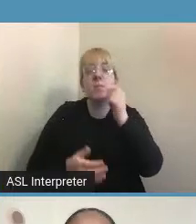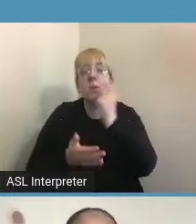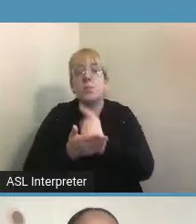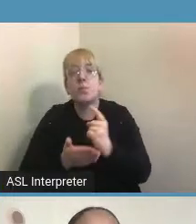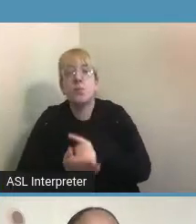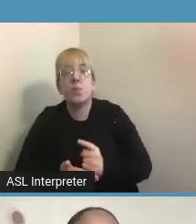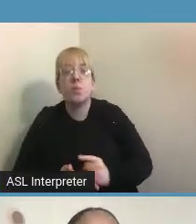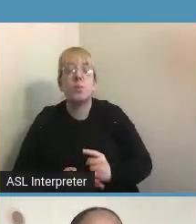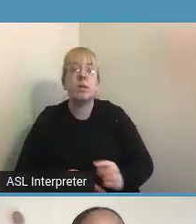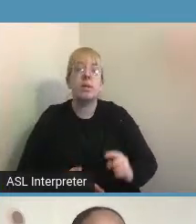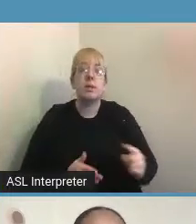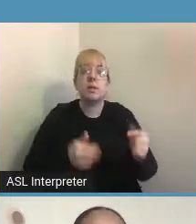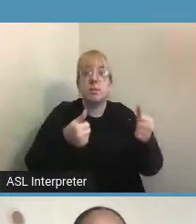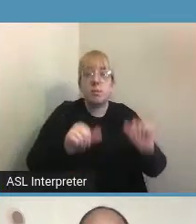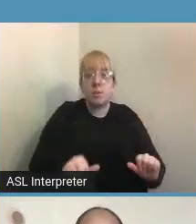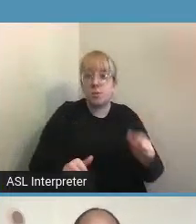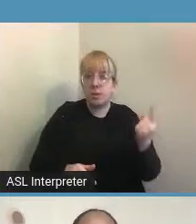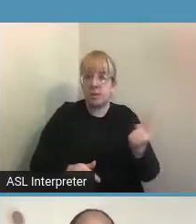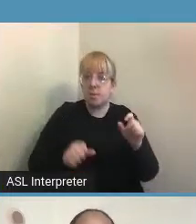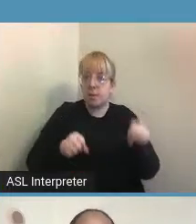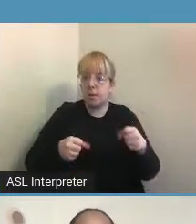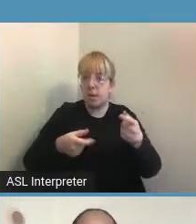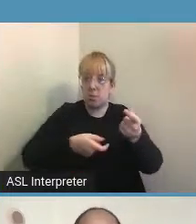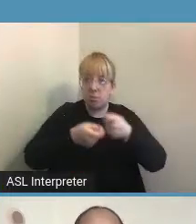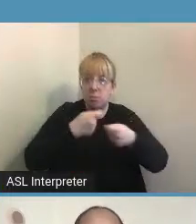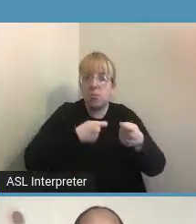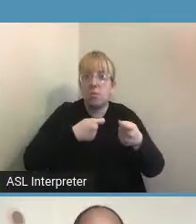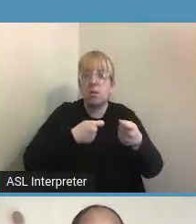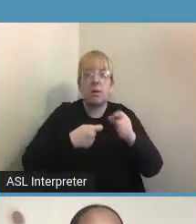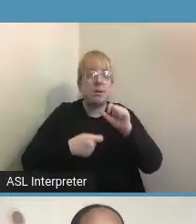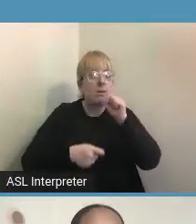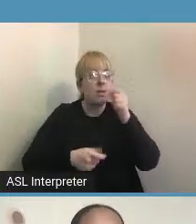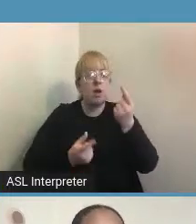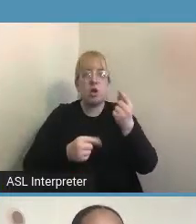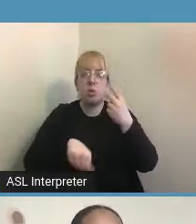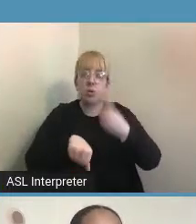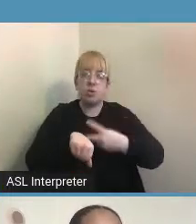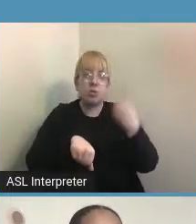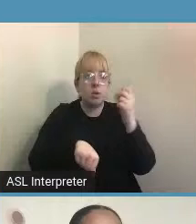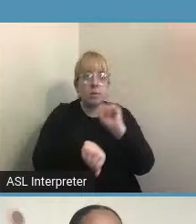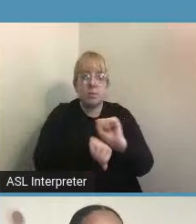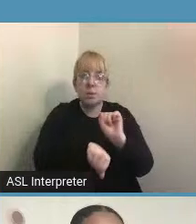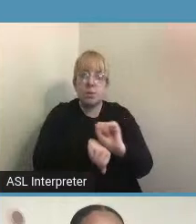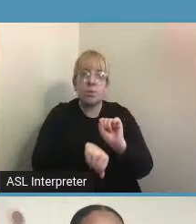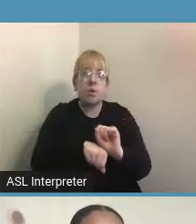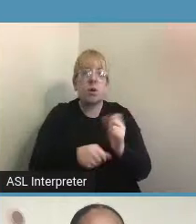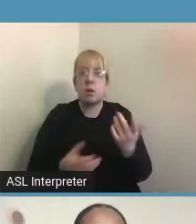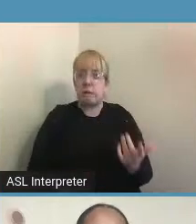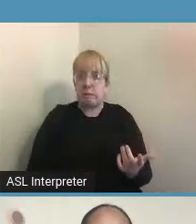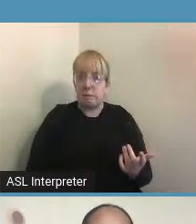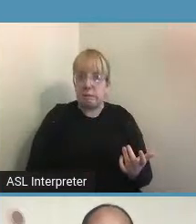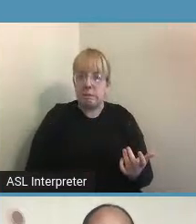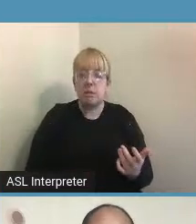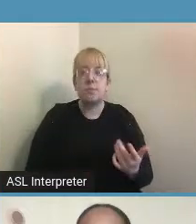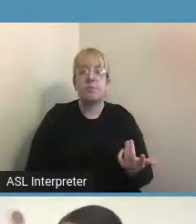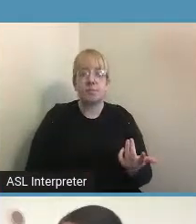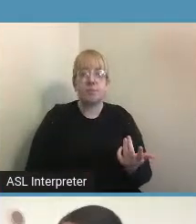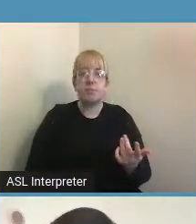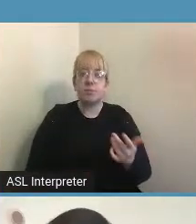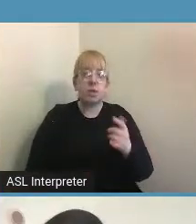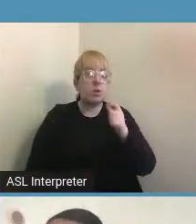there something that we can swap out so that we're not doing double work and this will fill the void there?